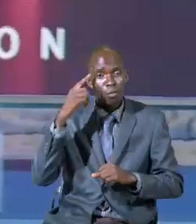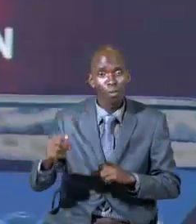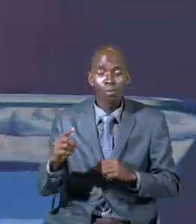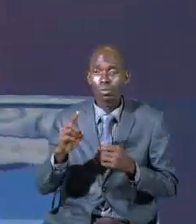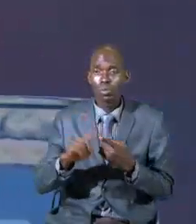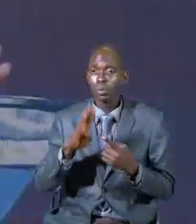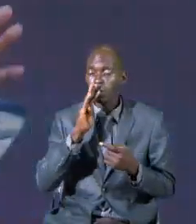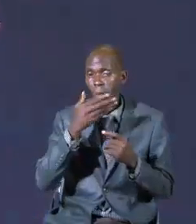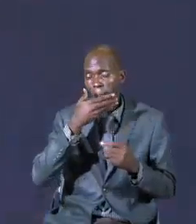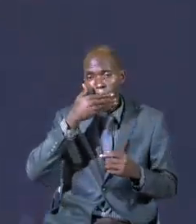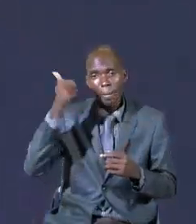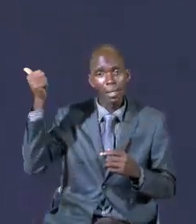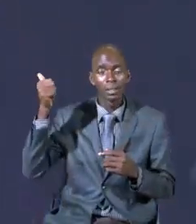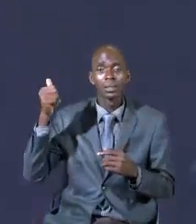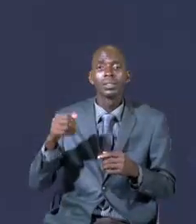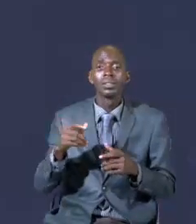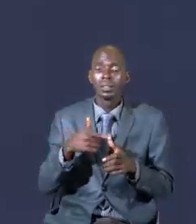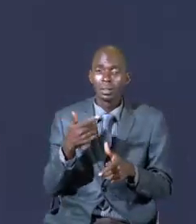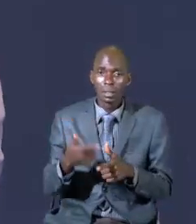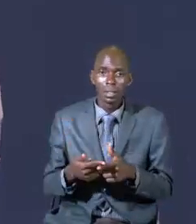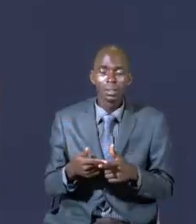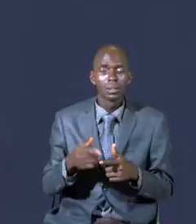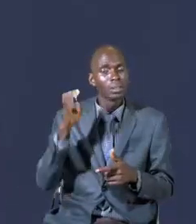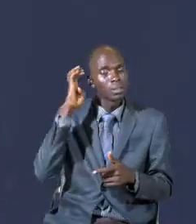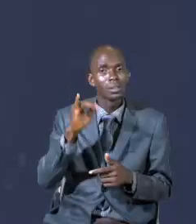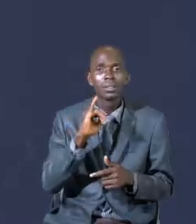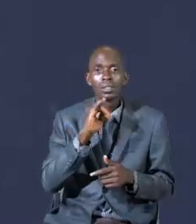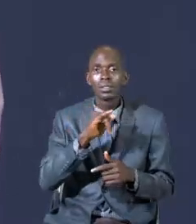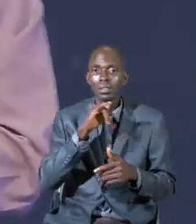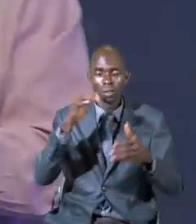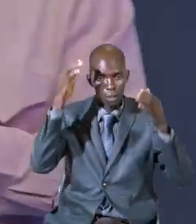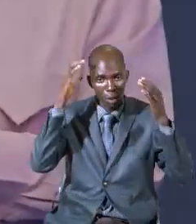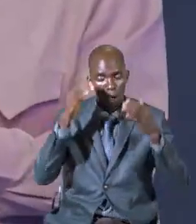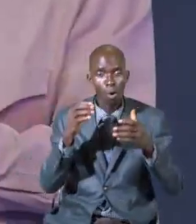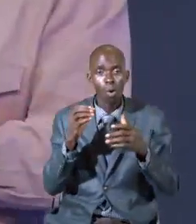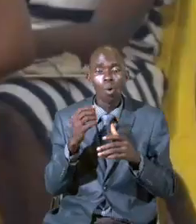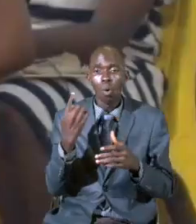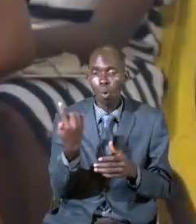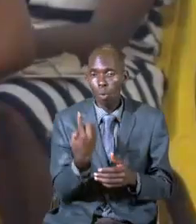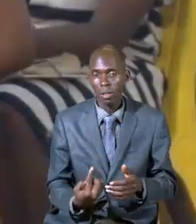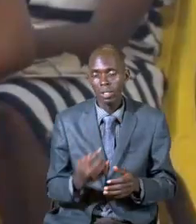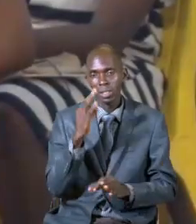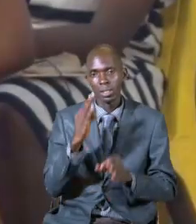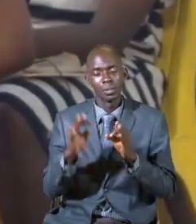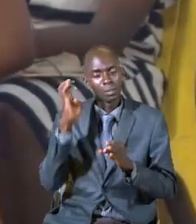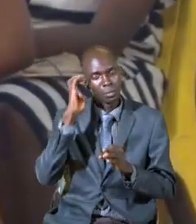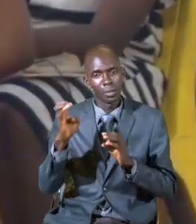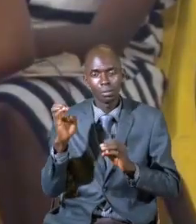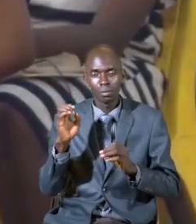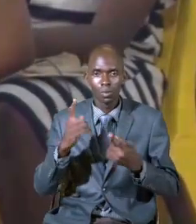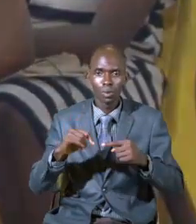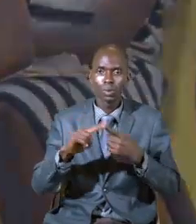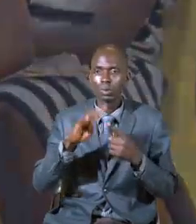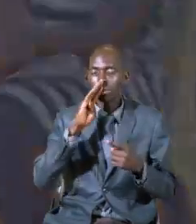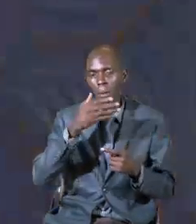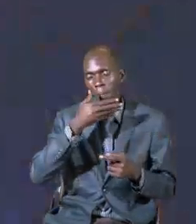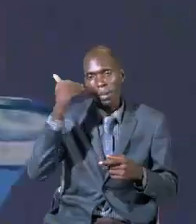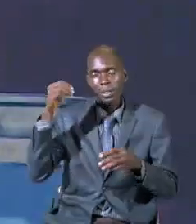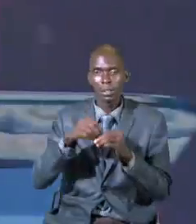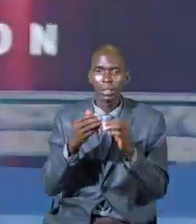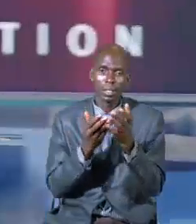a strive lawfully. Look at verse 7. In verse 7, it tells us, consider what I